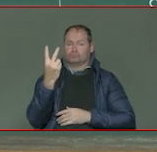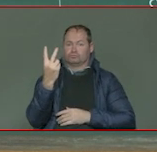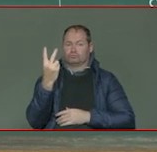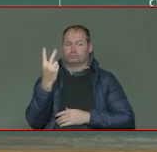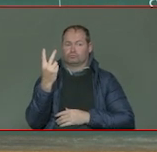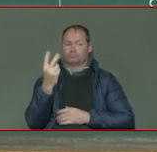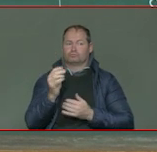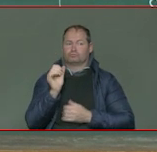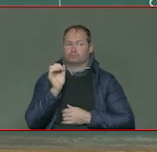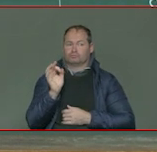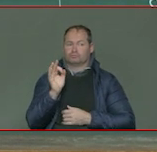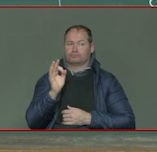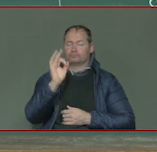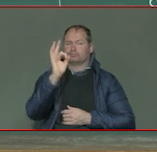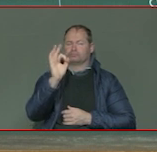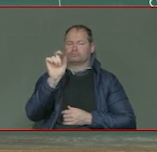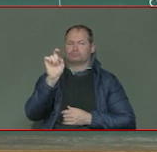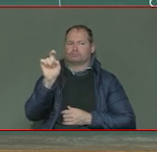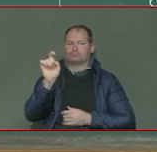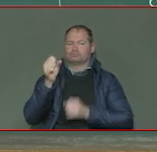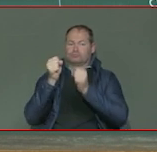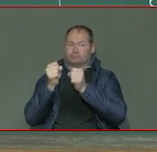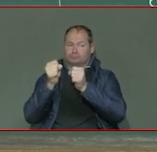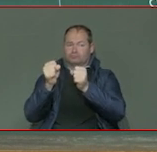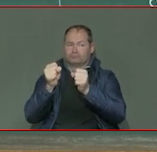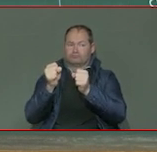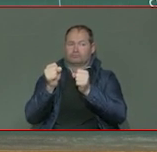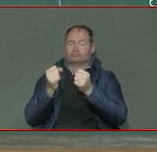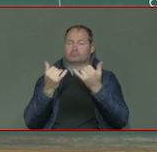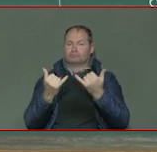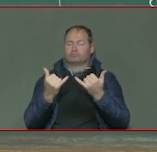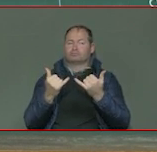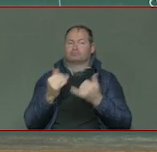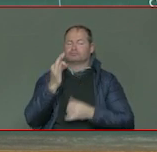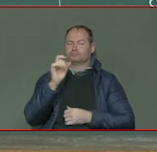fx is equal to a constant, then f prime x is 0. The